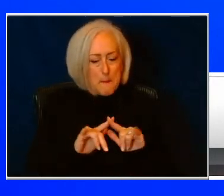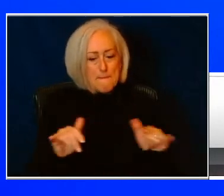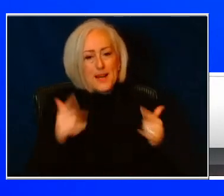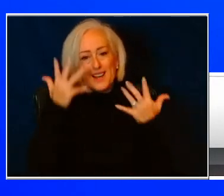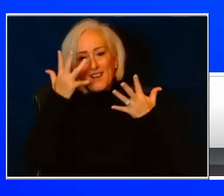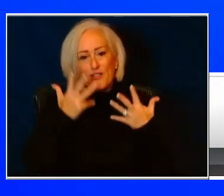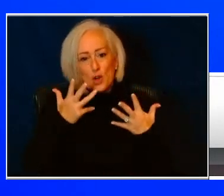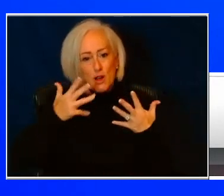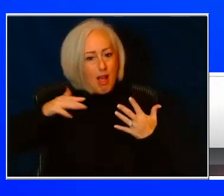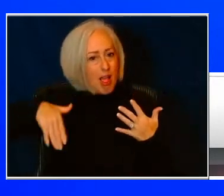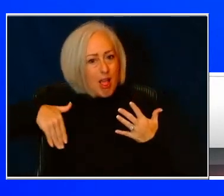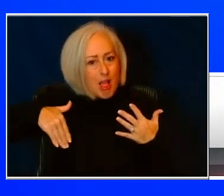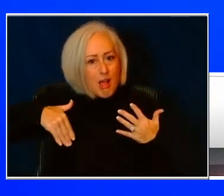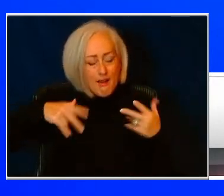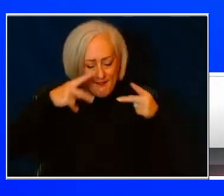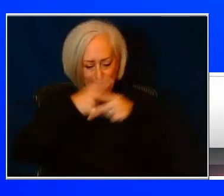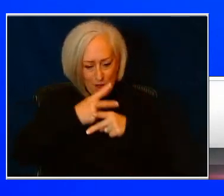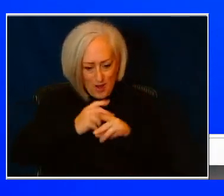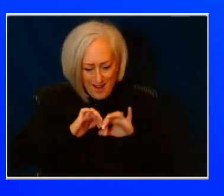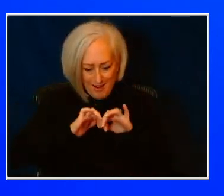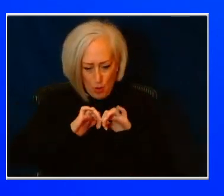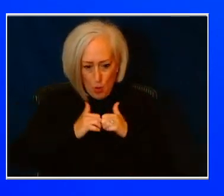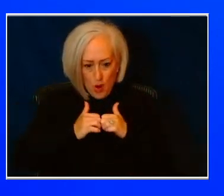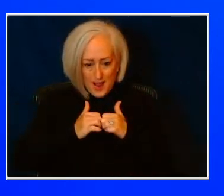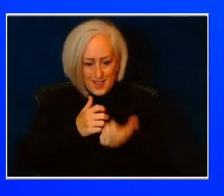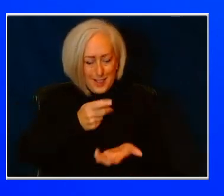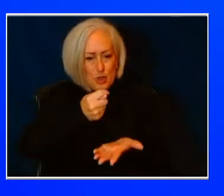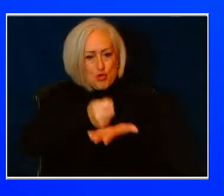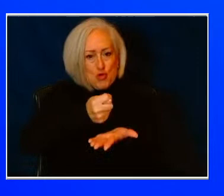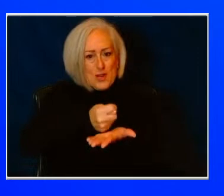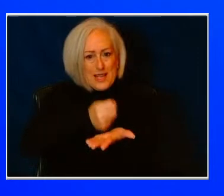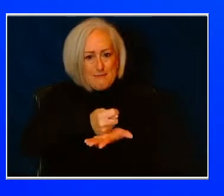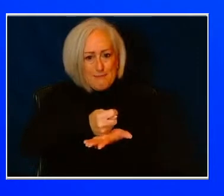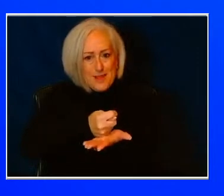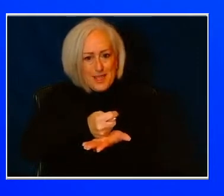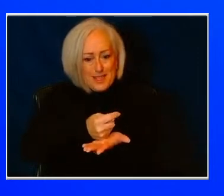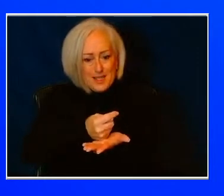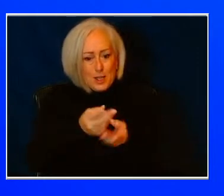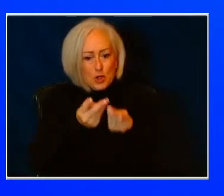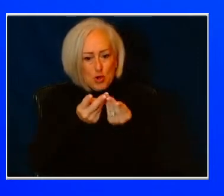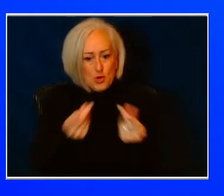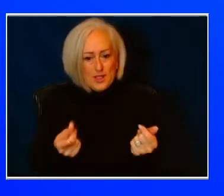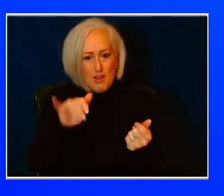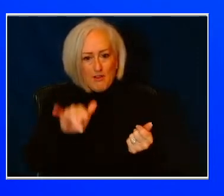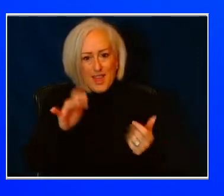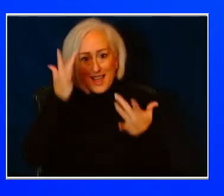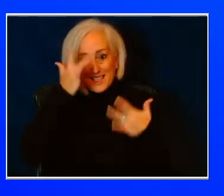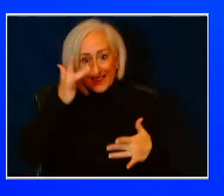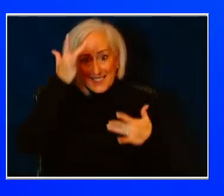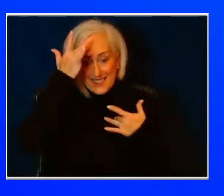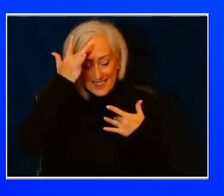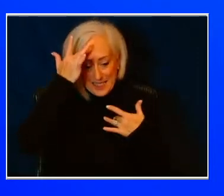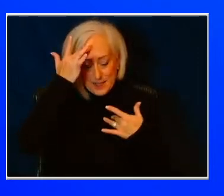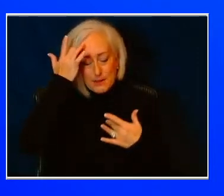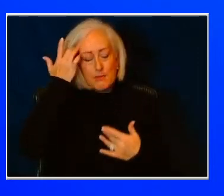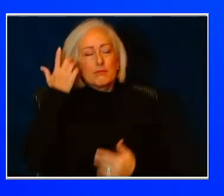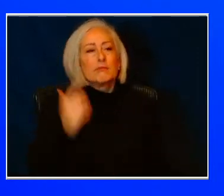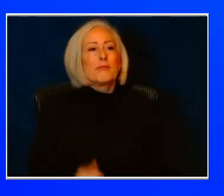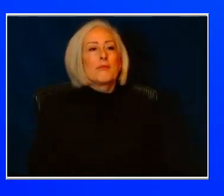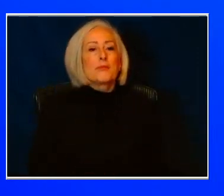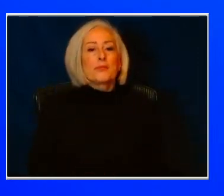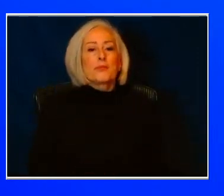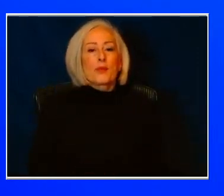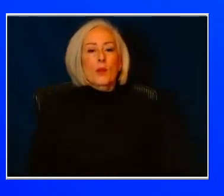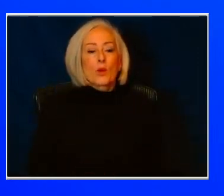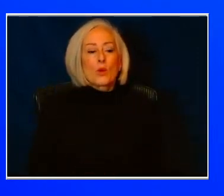not been able to come up with a treatment that really can resolve the disease in a way that we would like to. And so we